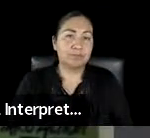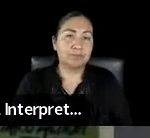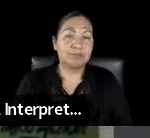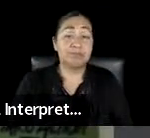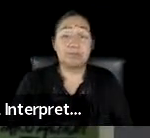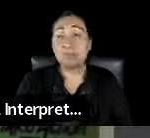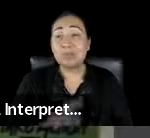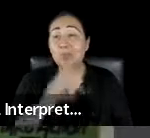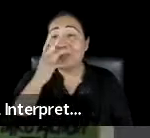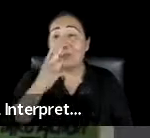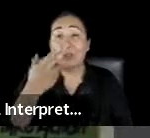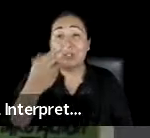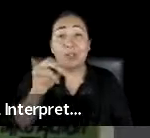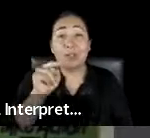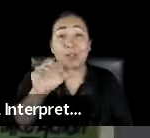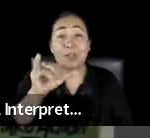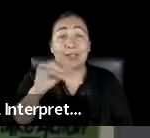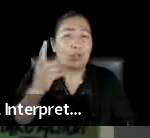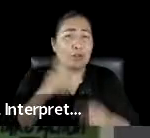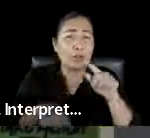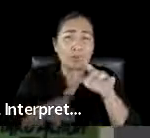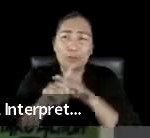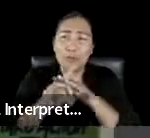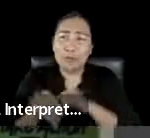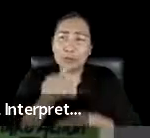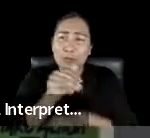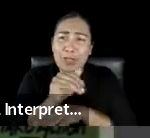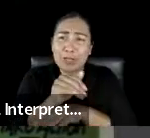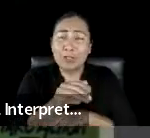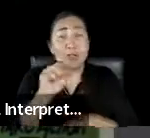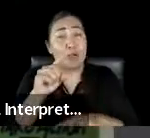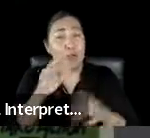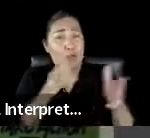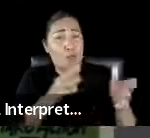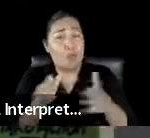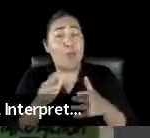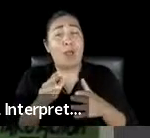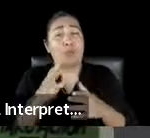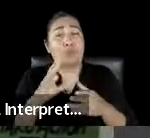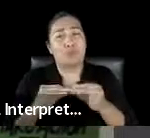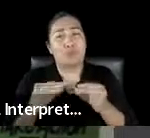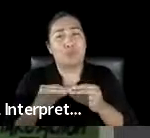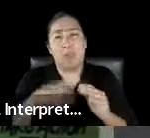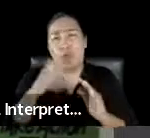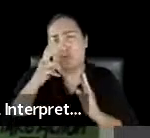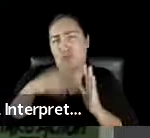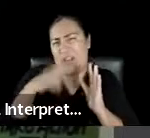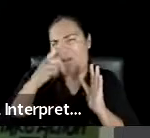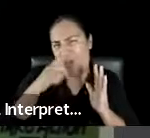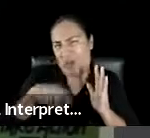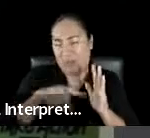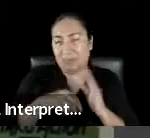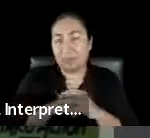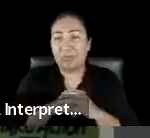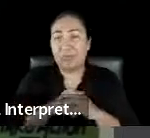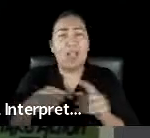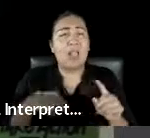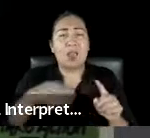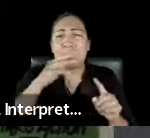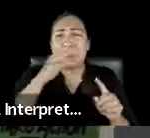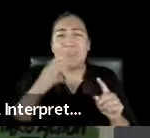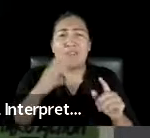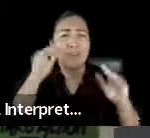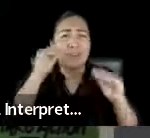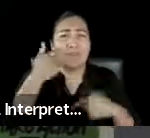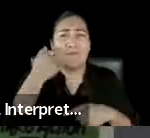Now, unfortunately, Honey was not able to be here tonight, so Honey prepared some remarks that I will read on their behalf. I would never have